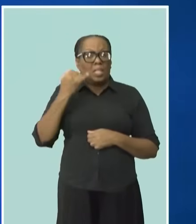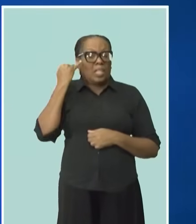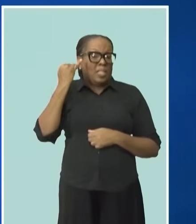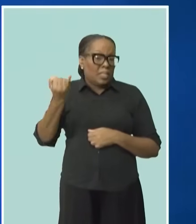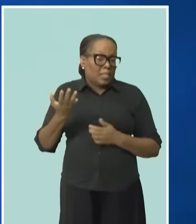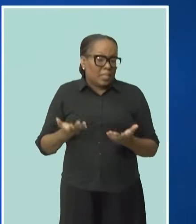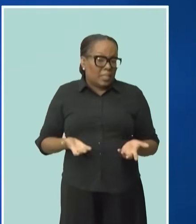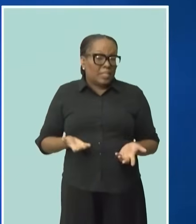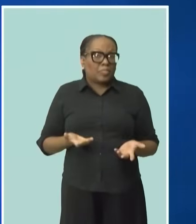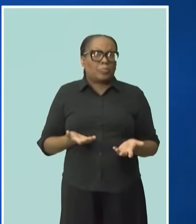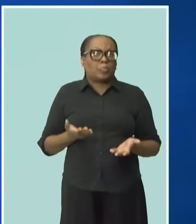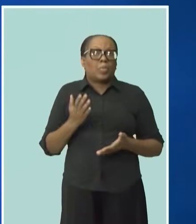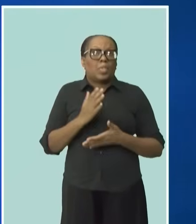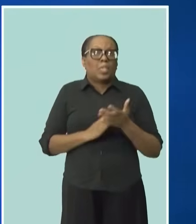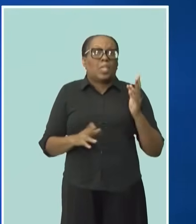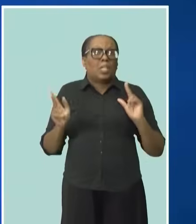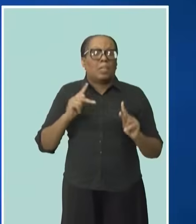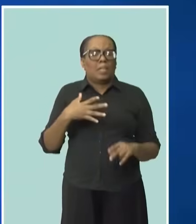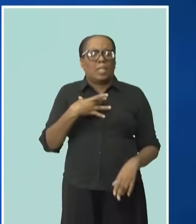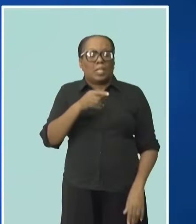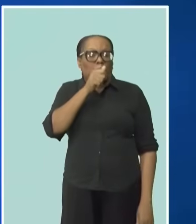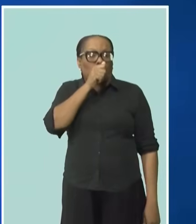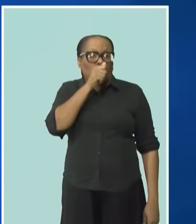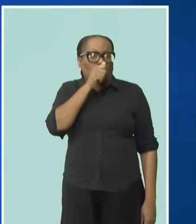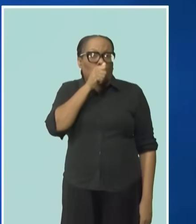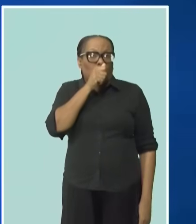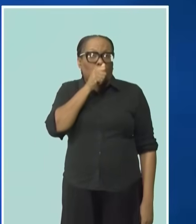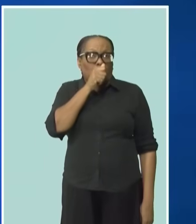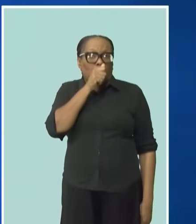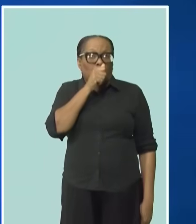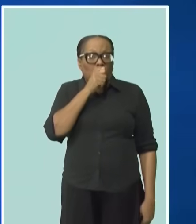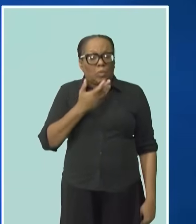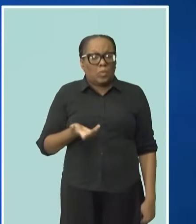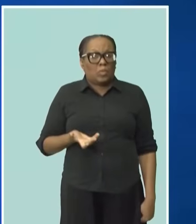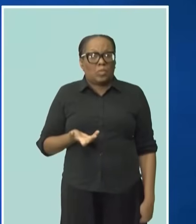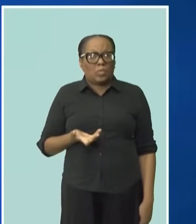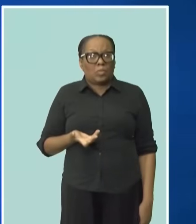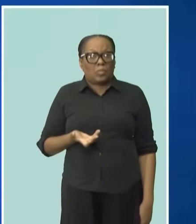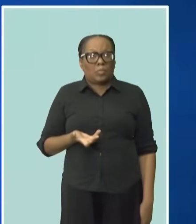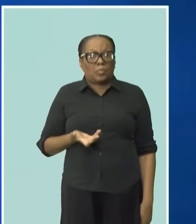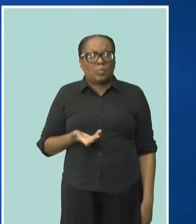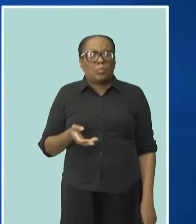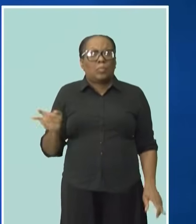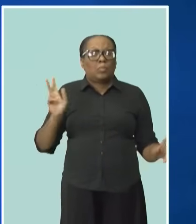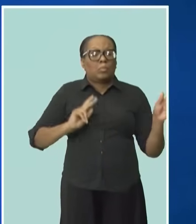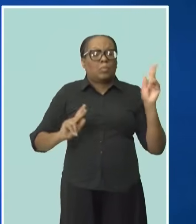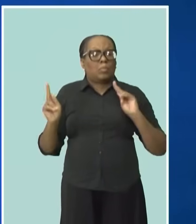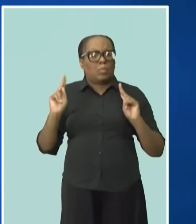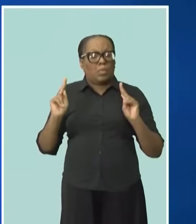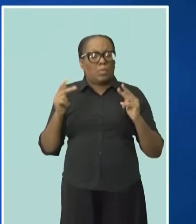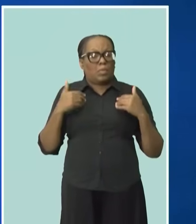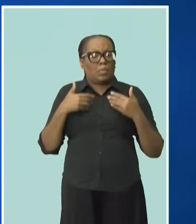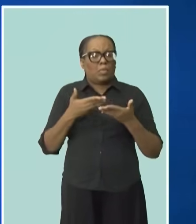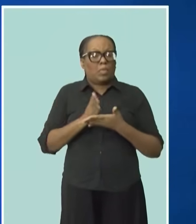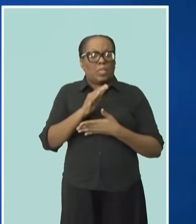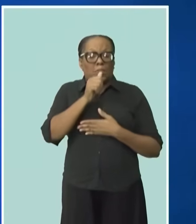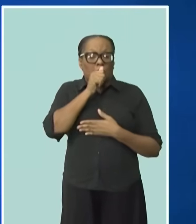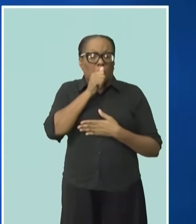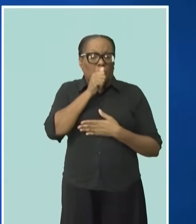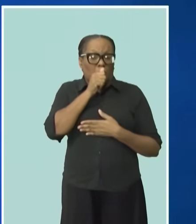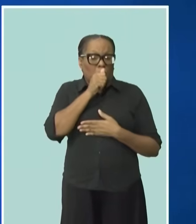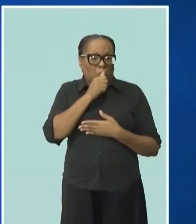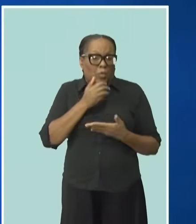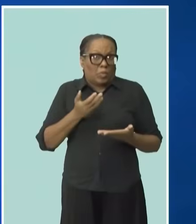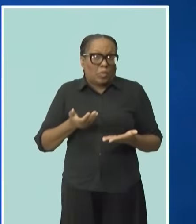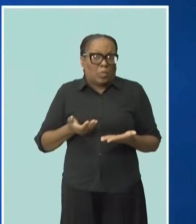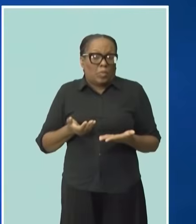people like their own privacy. Yeah, and I think everybody got the rights to the privacy.